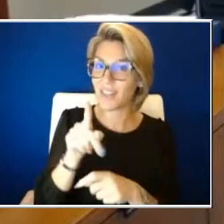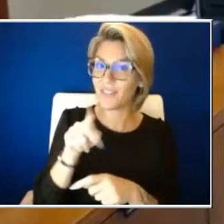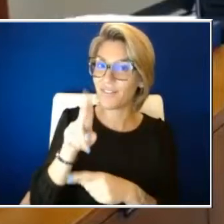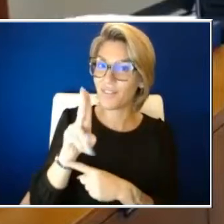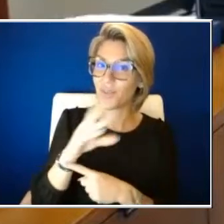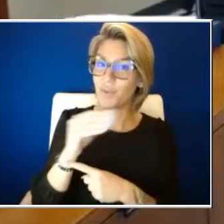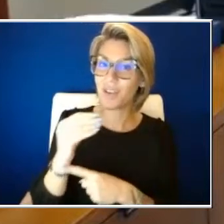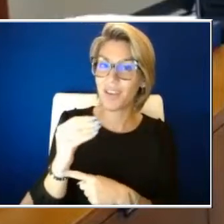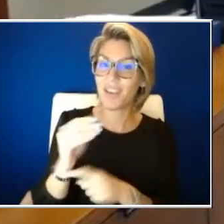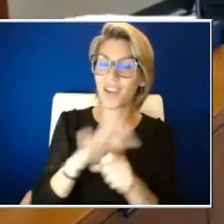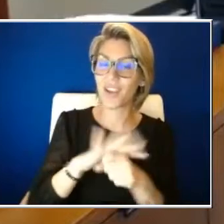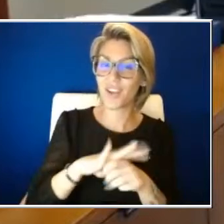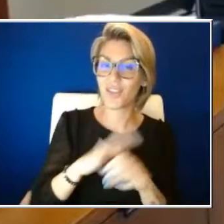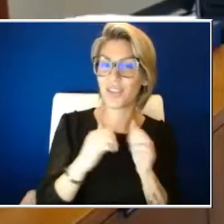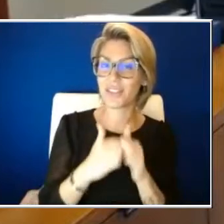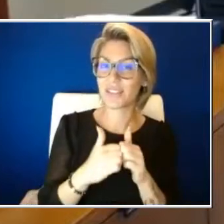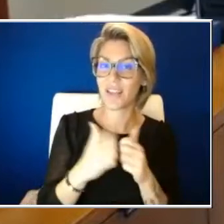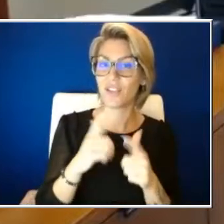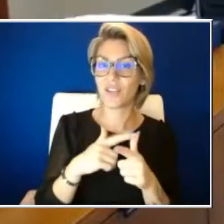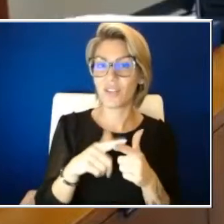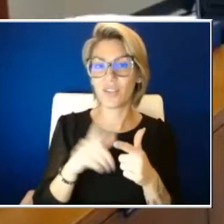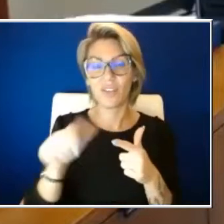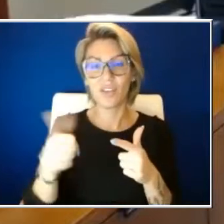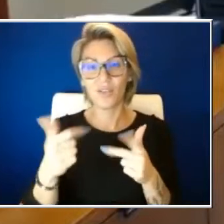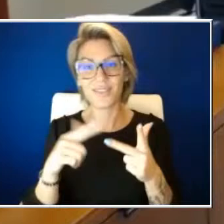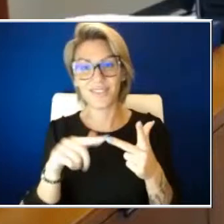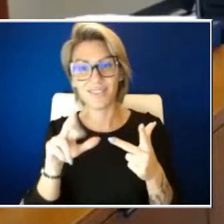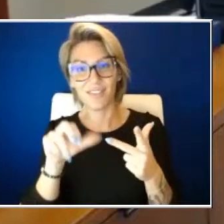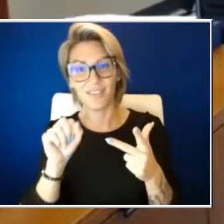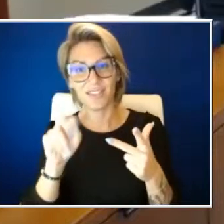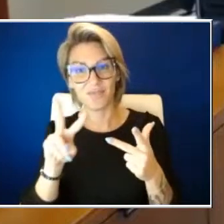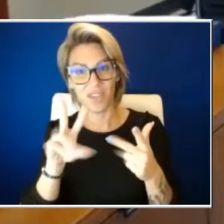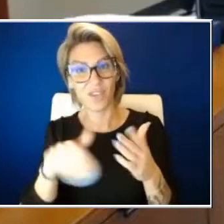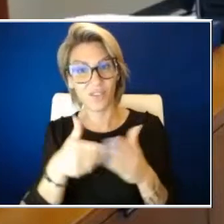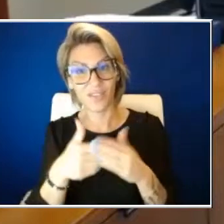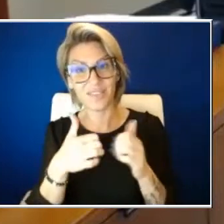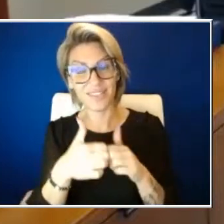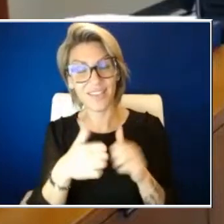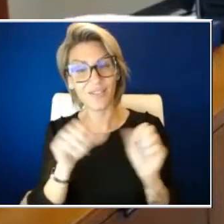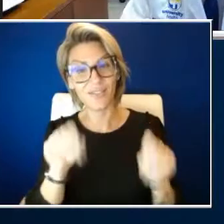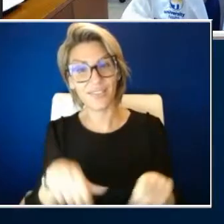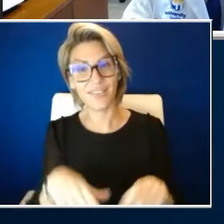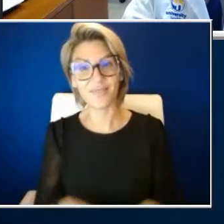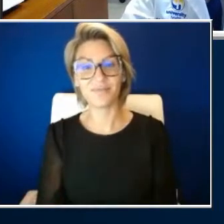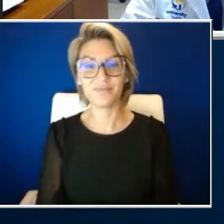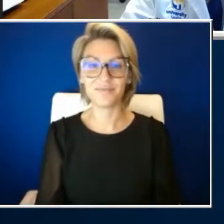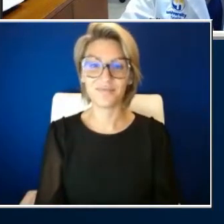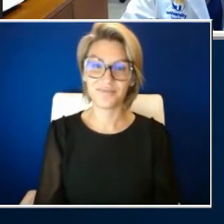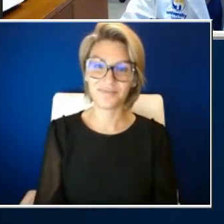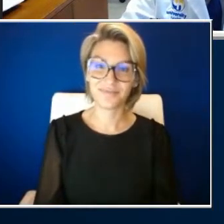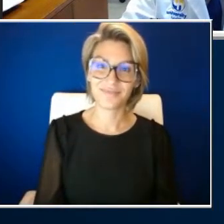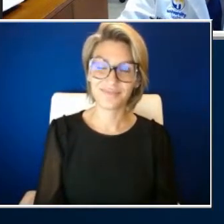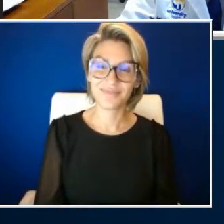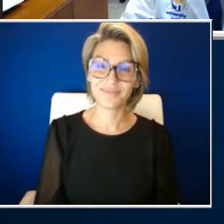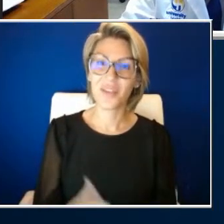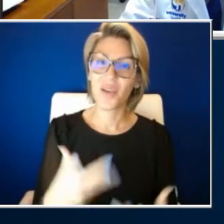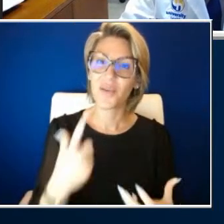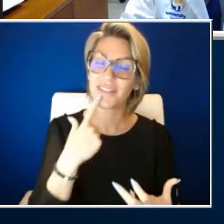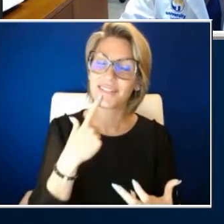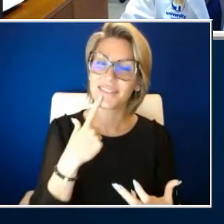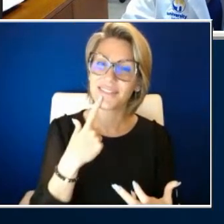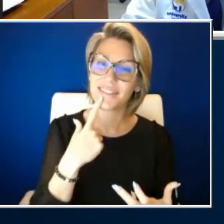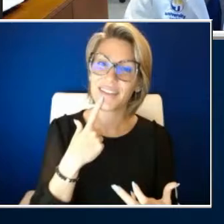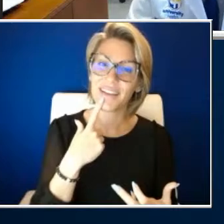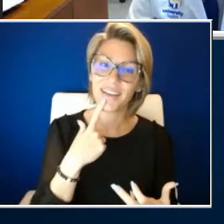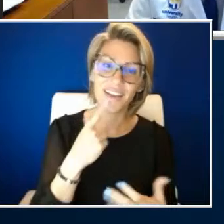together. And then for those who get the RSV, the same thing. So I want to say a big shout out to all the four of